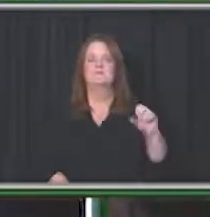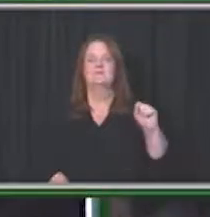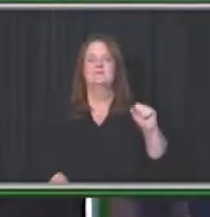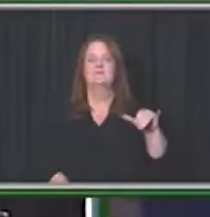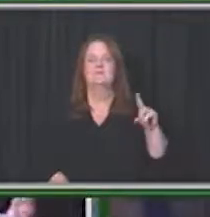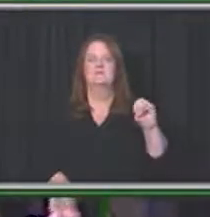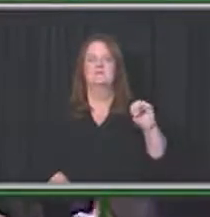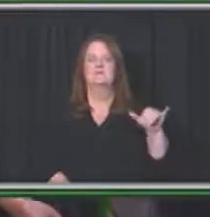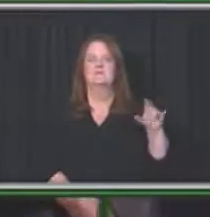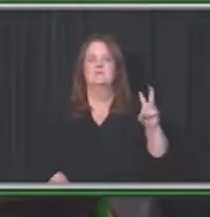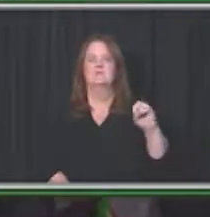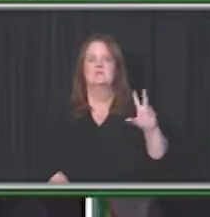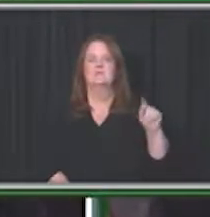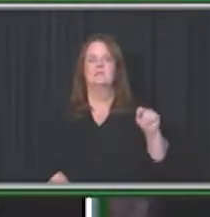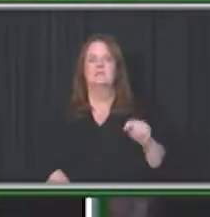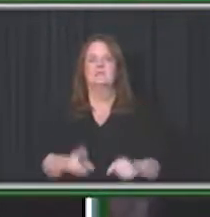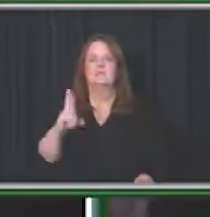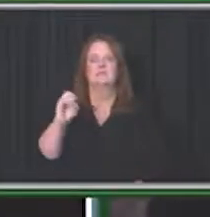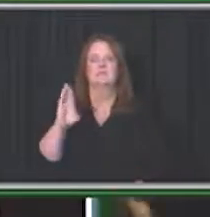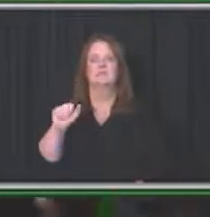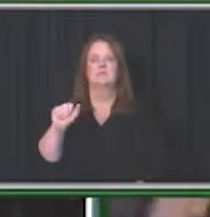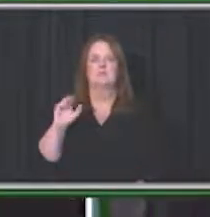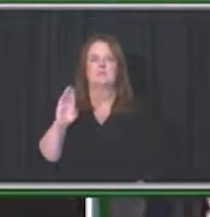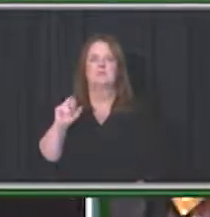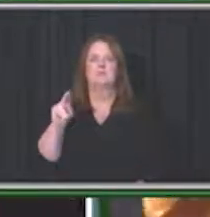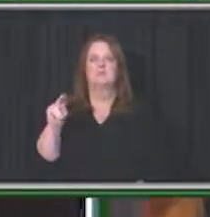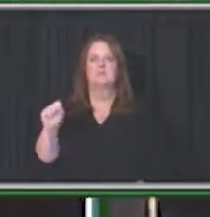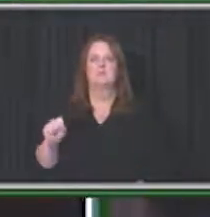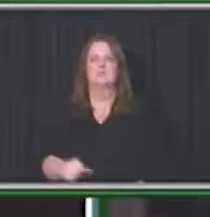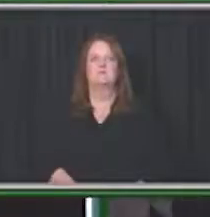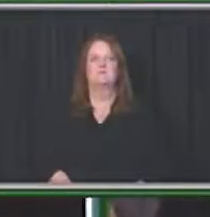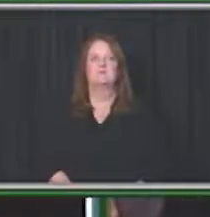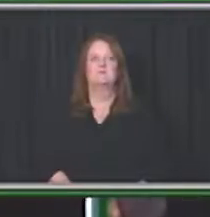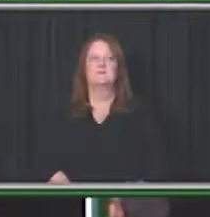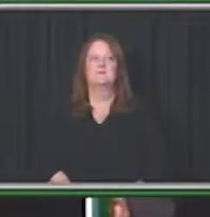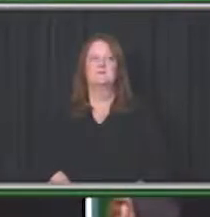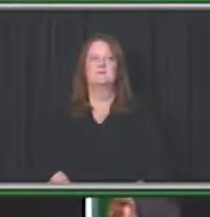Sydney Wright. Rebecca Barnes.